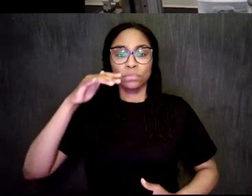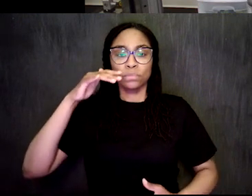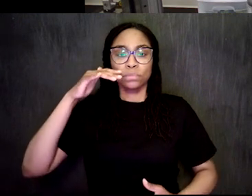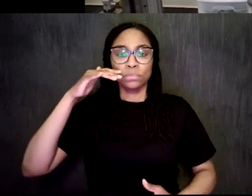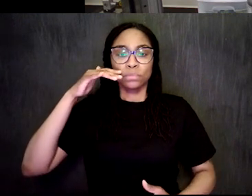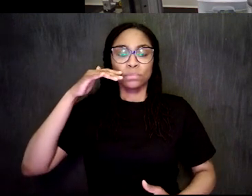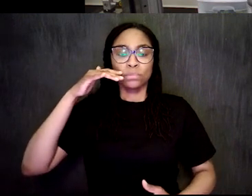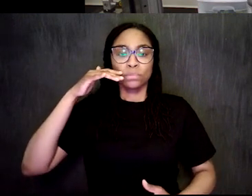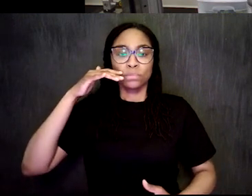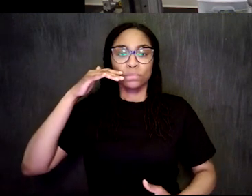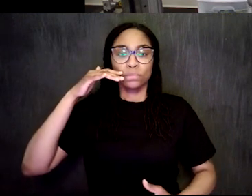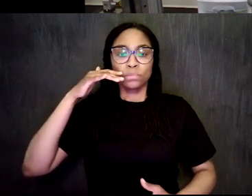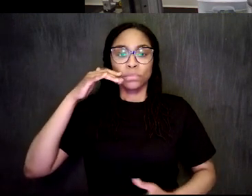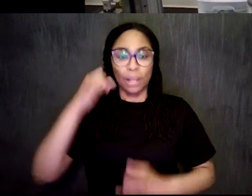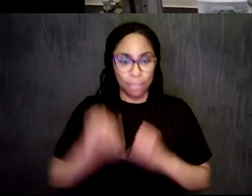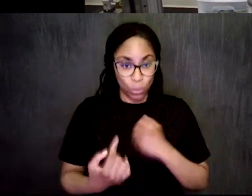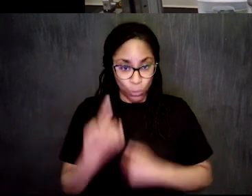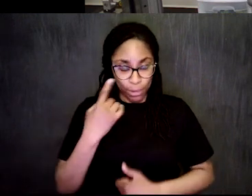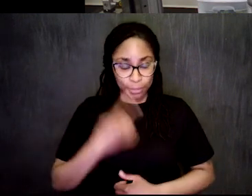Inhale.